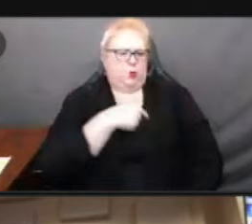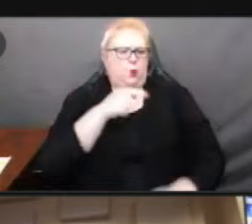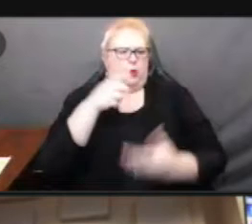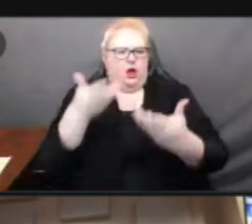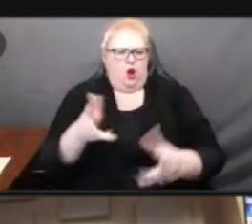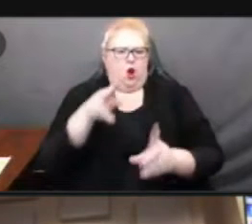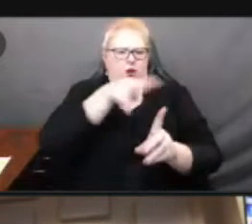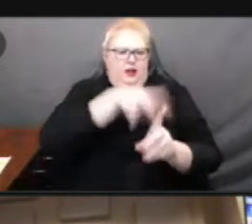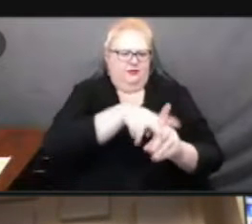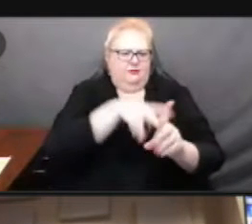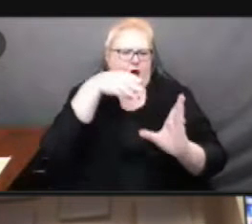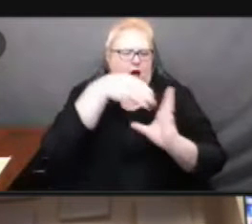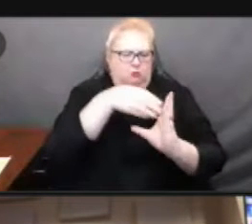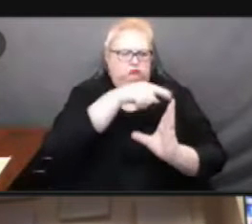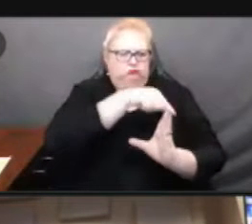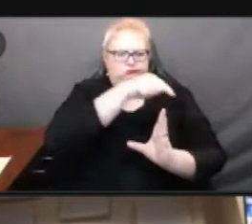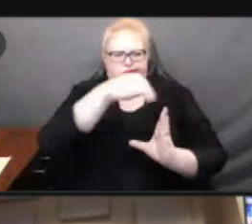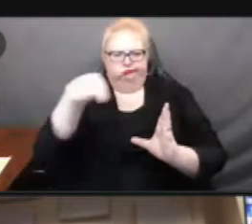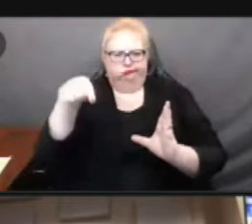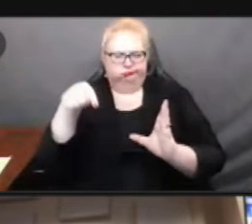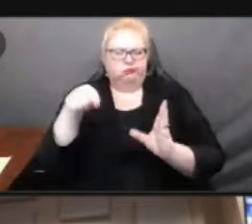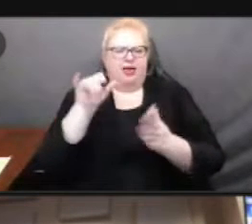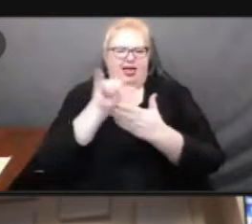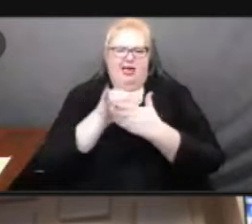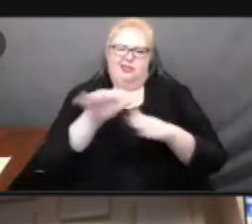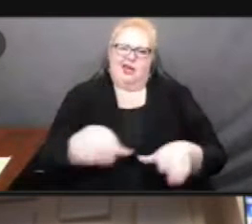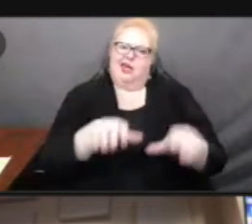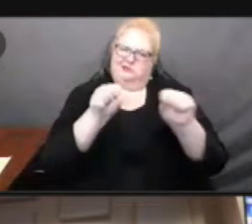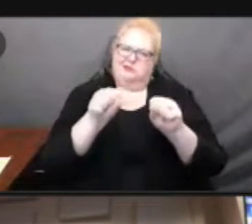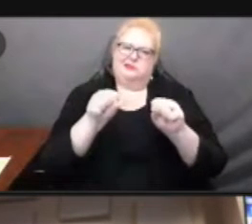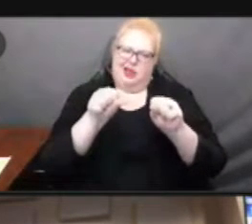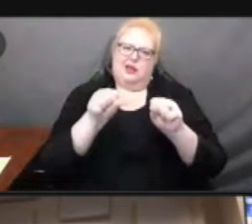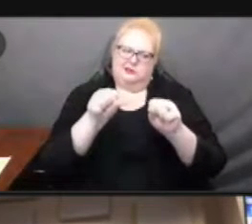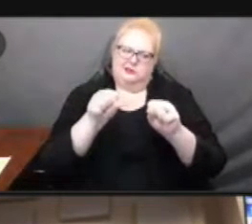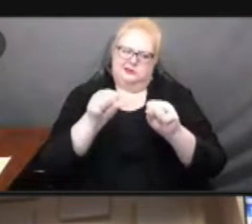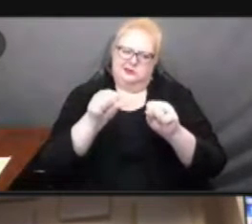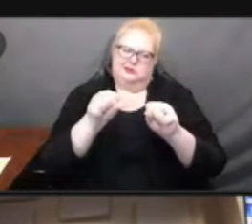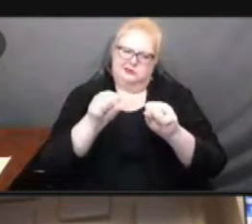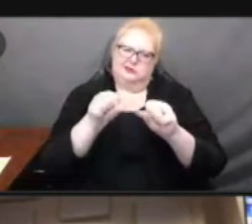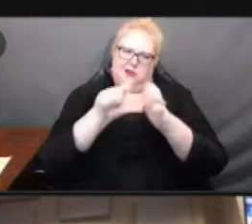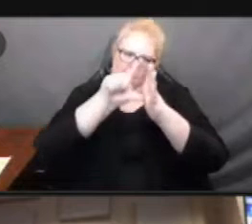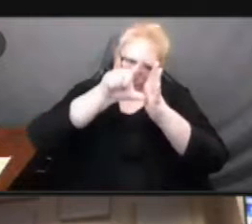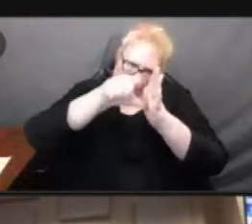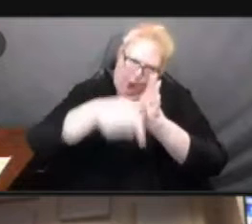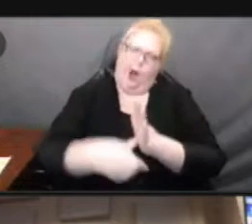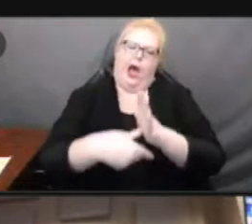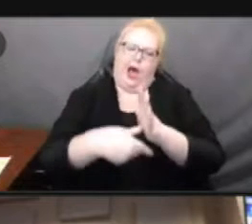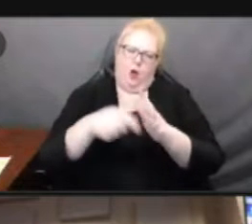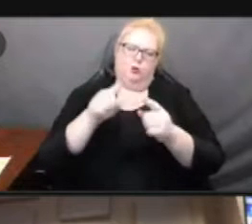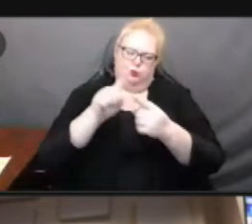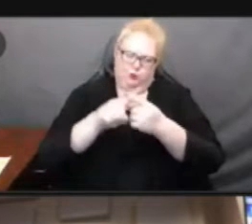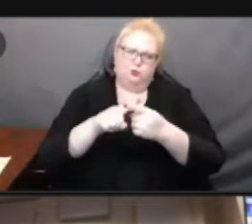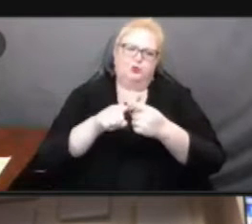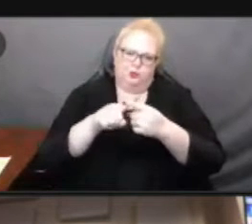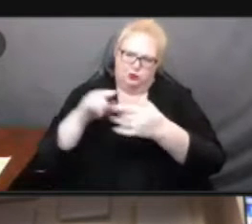and that will be that takes a little while to compile, but I'll be sending that out Friday.